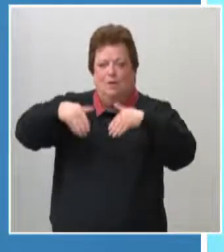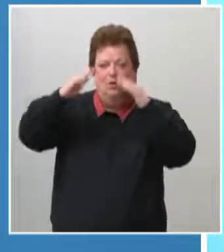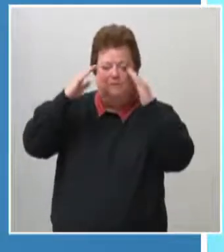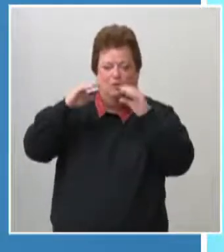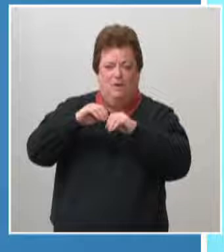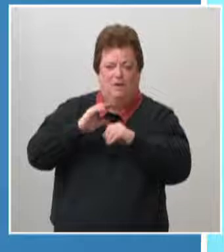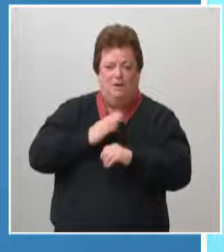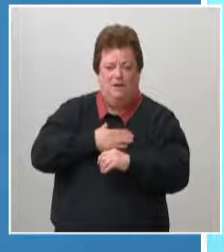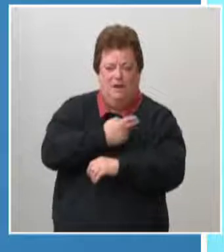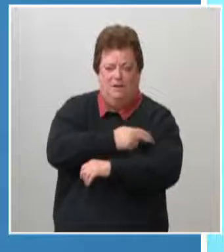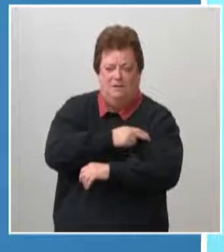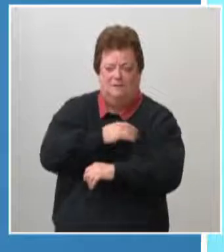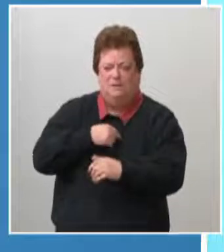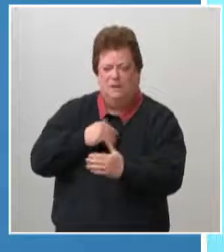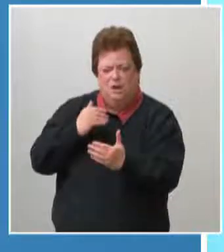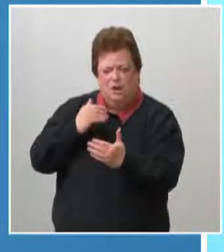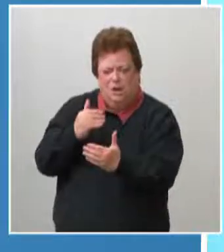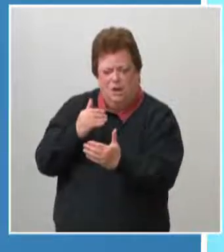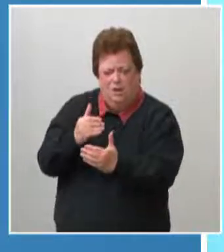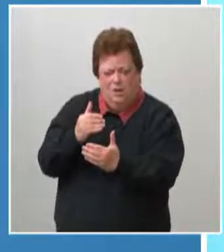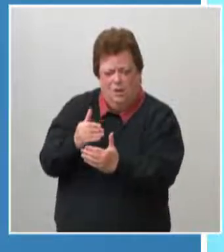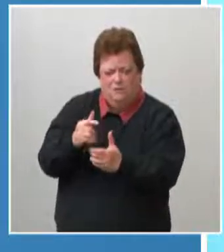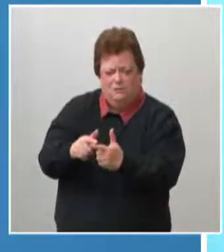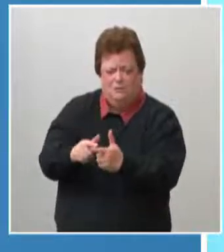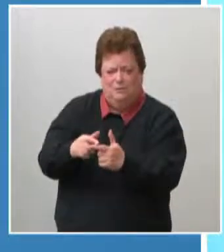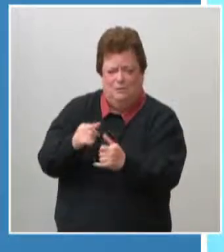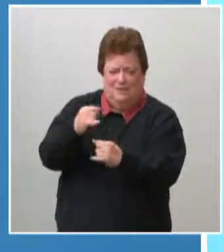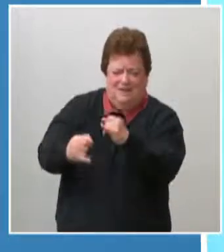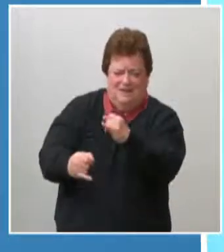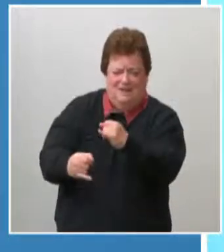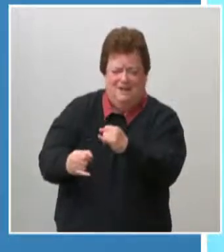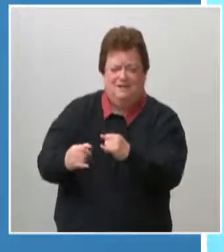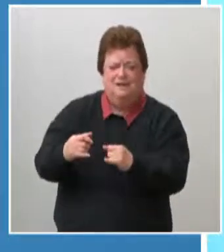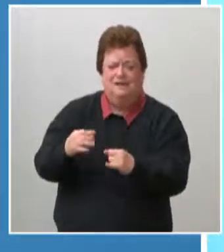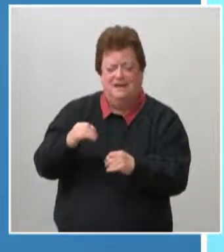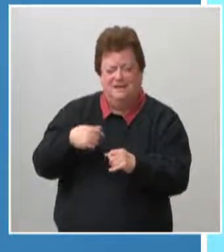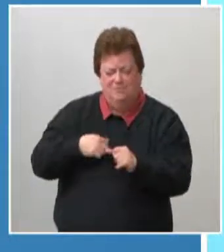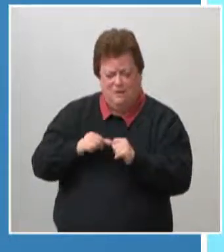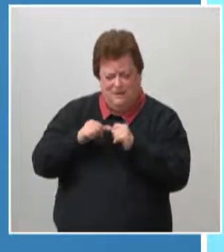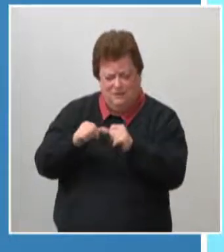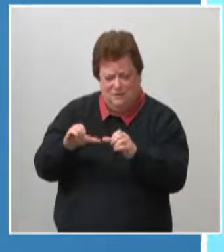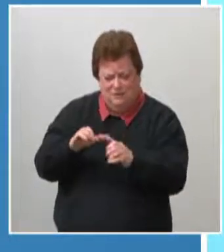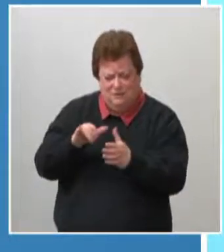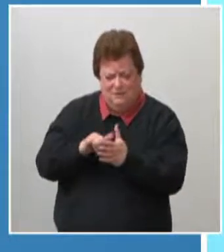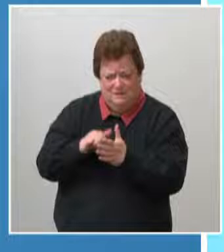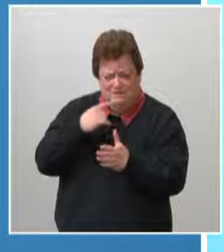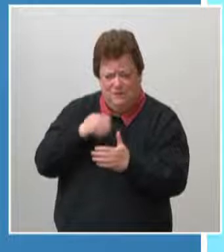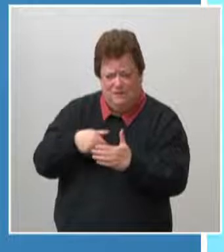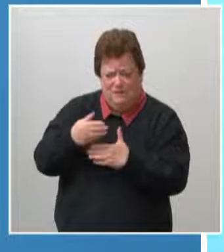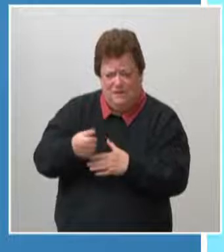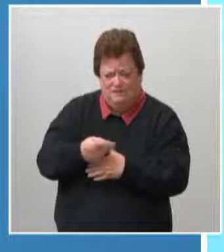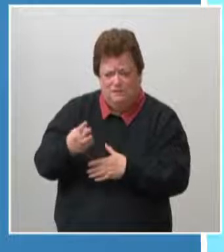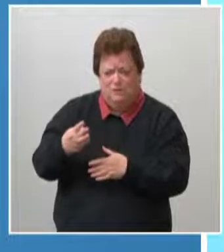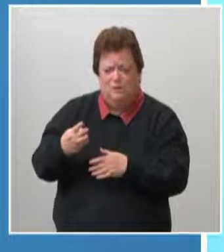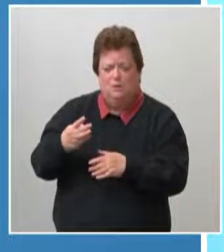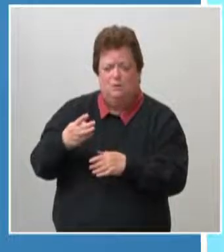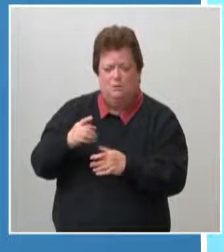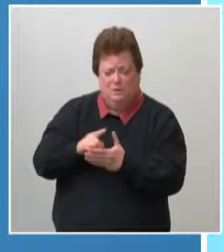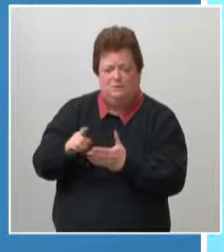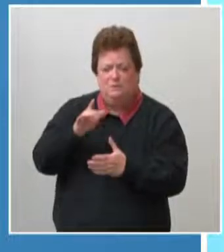we're getting close to the finish line, folks. And I think continuing to do this for the next few weeks is going to assure that we get there. Thank